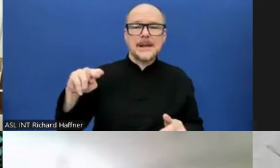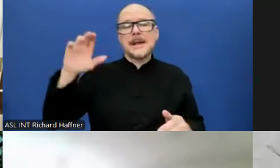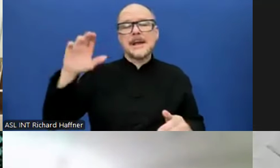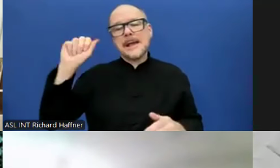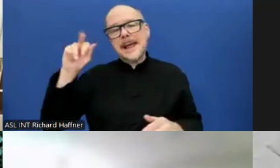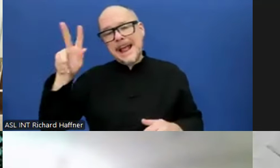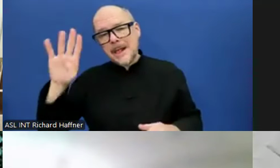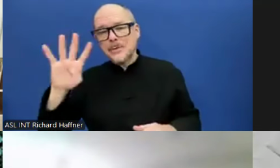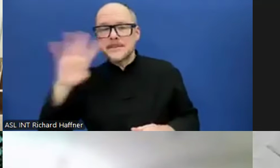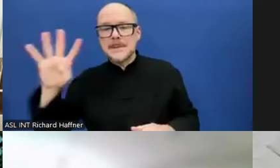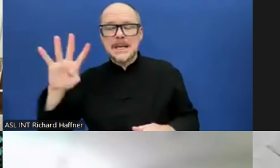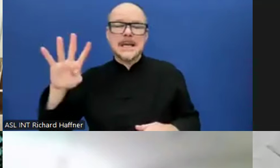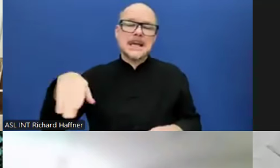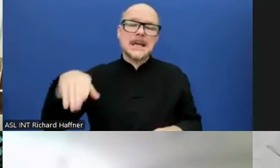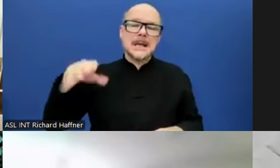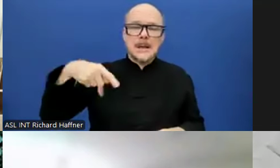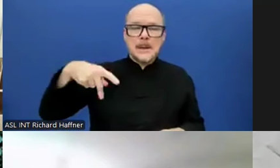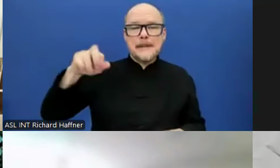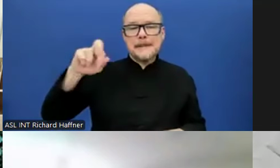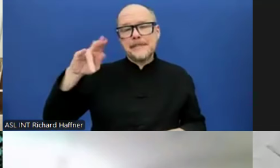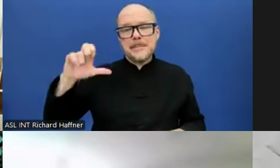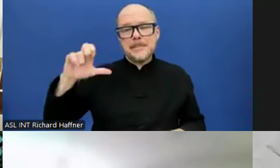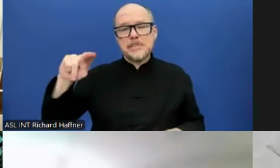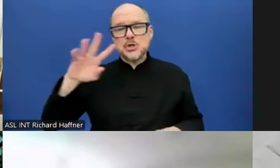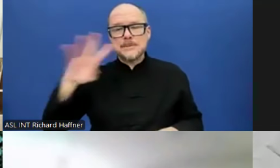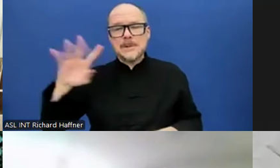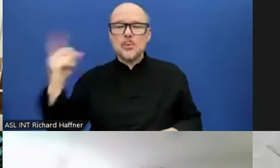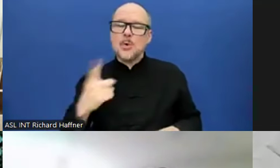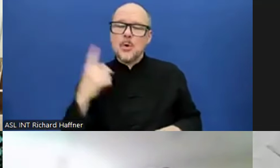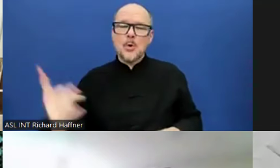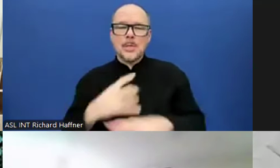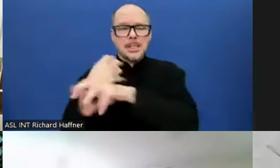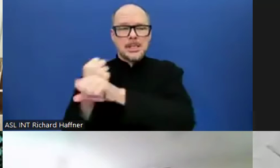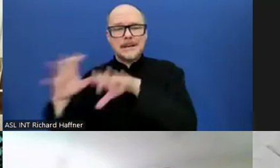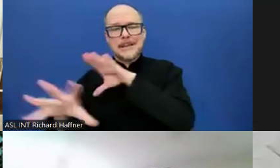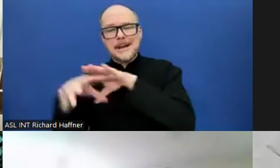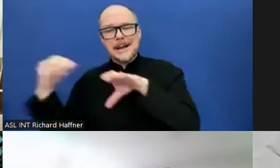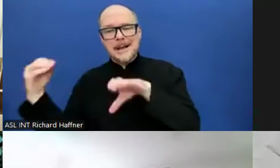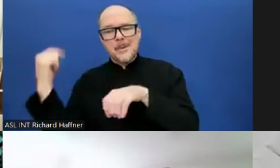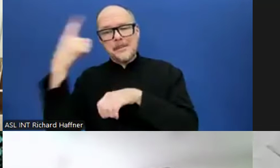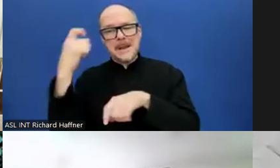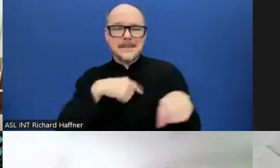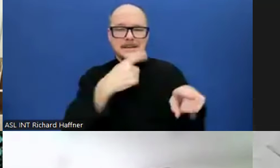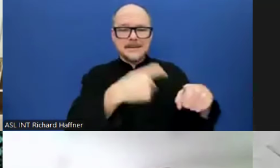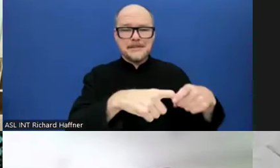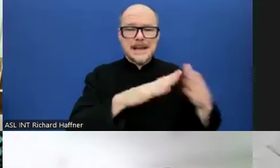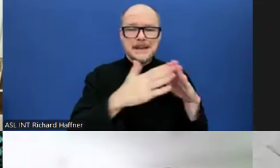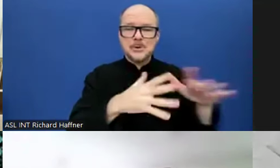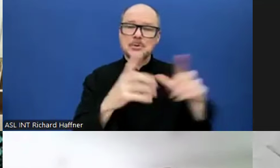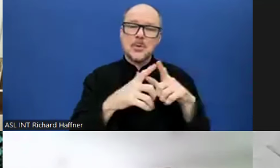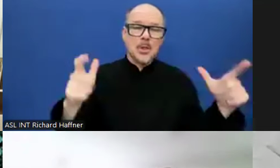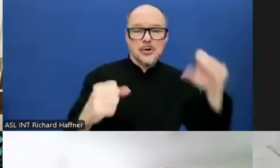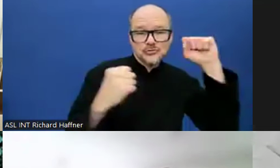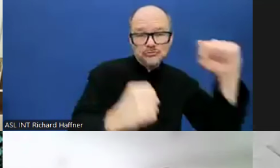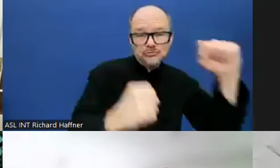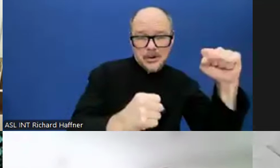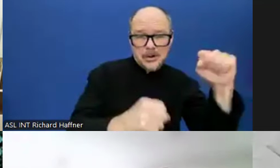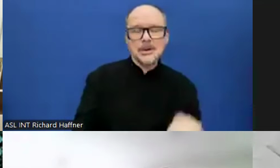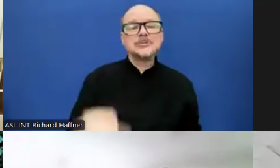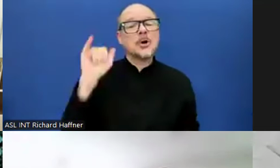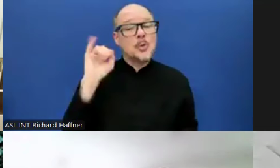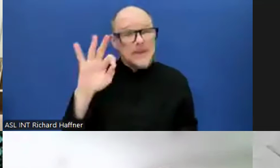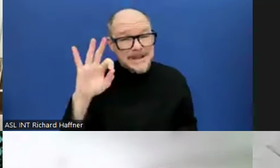Arab-speaking, Persian-speaking, we always get locked out of the conversation because the Hispanic community is so large and strong. So if you are going